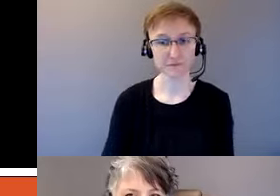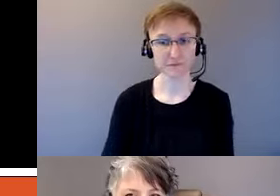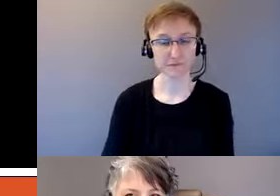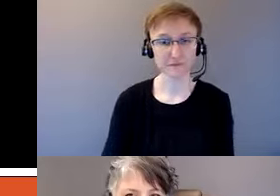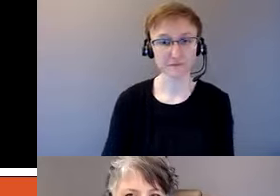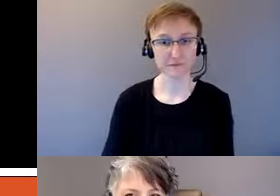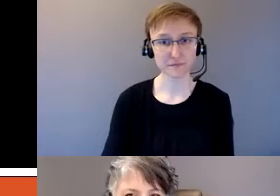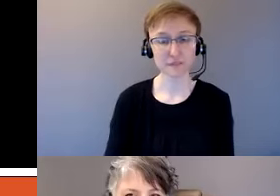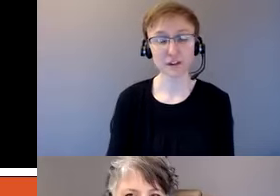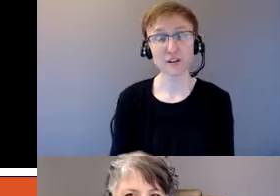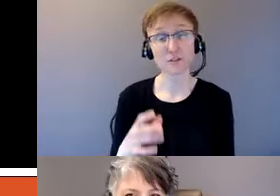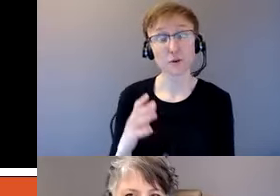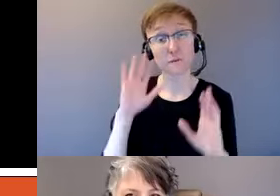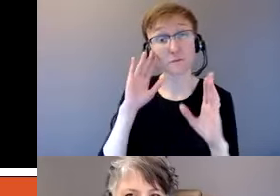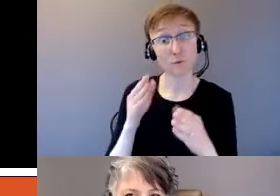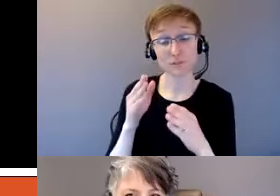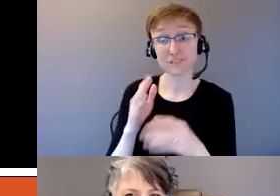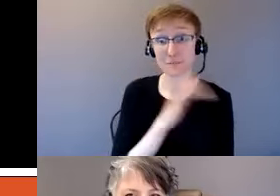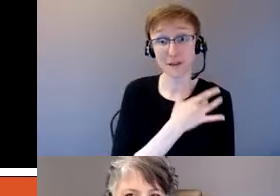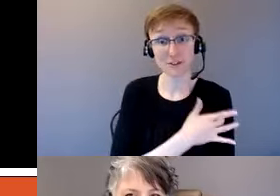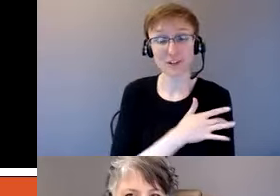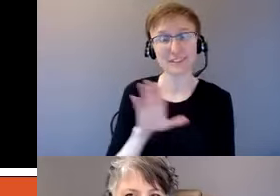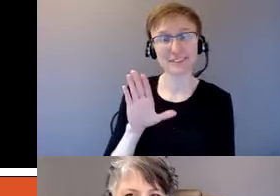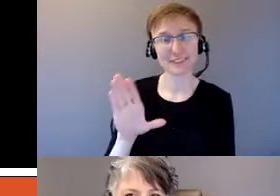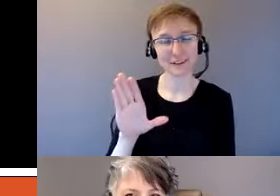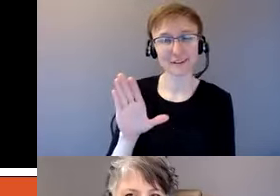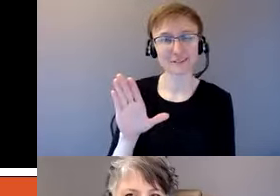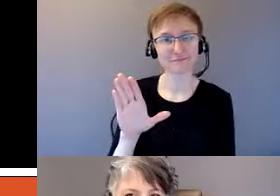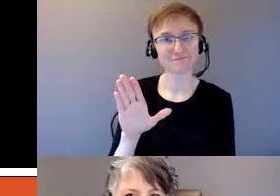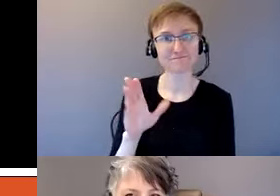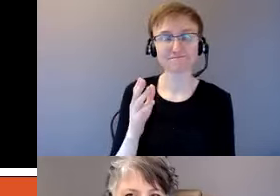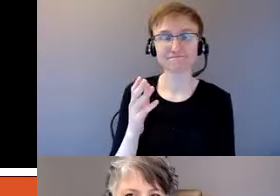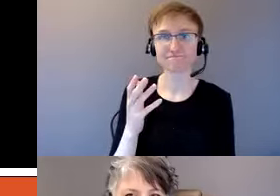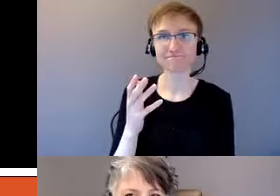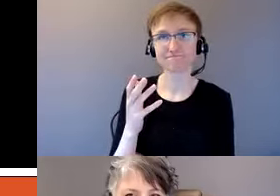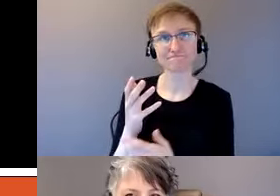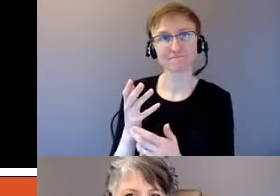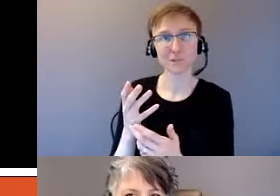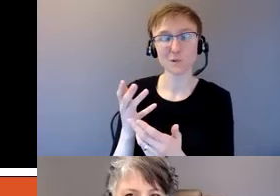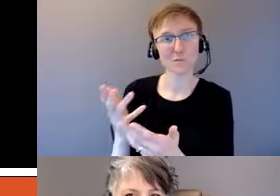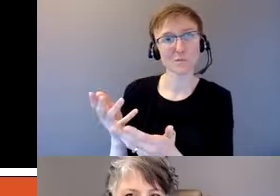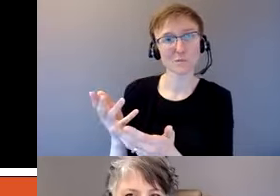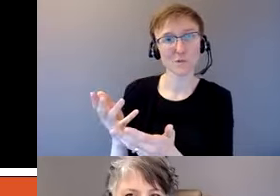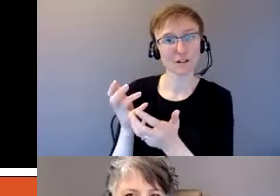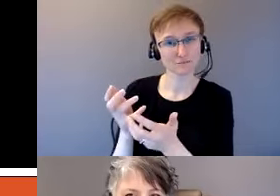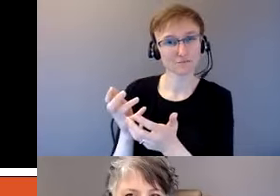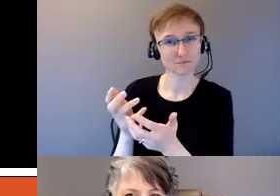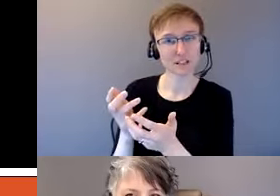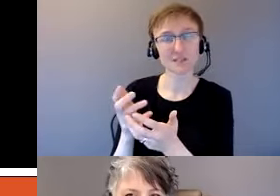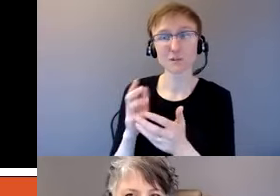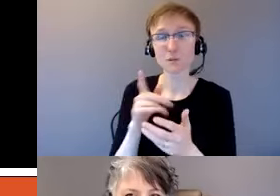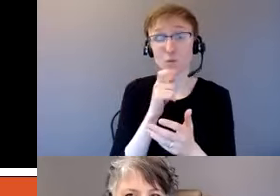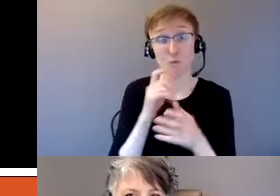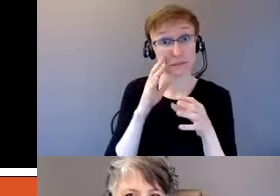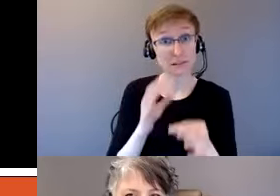best interest is actually not relevant to us. That's the decision maker that has to take that into consideration.